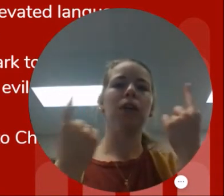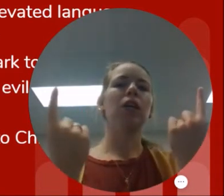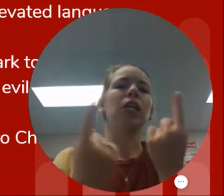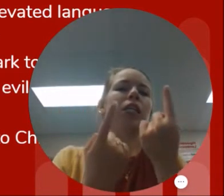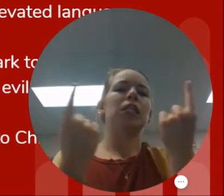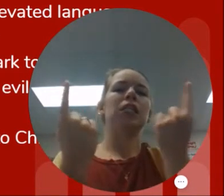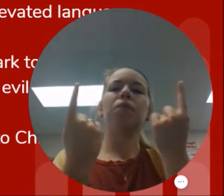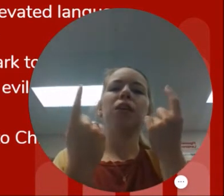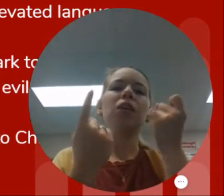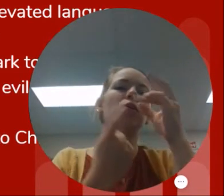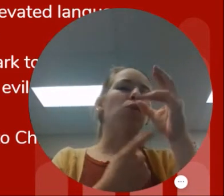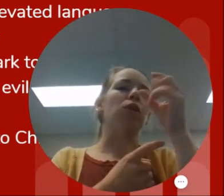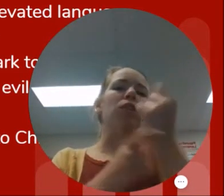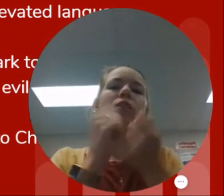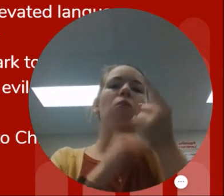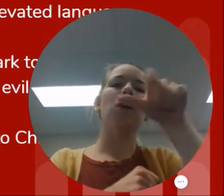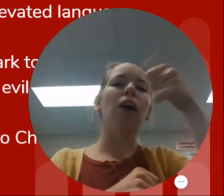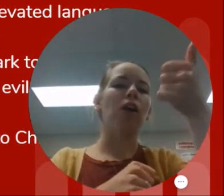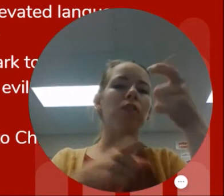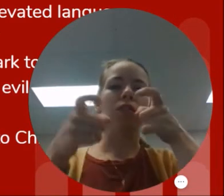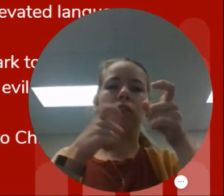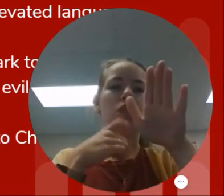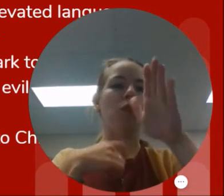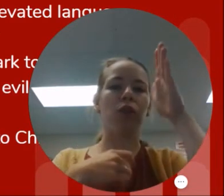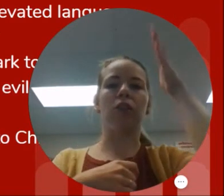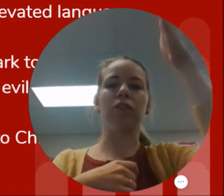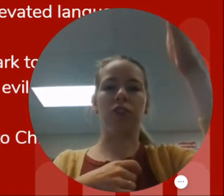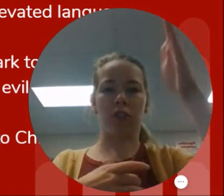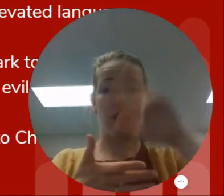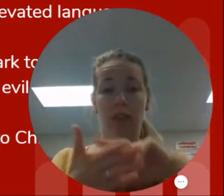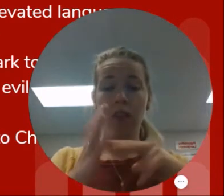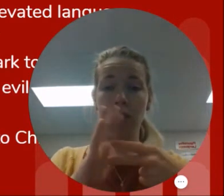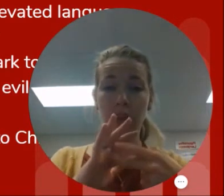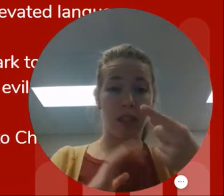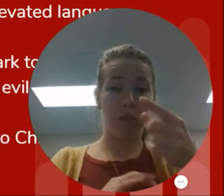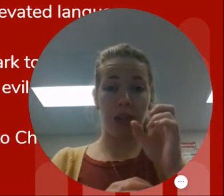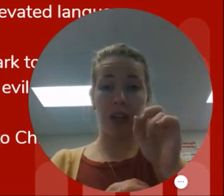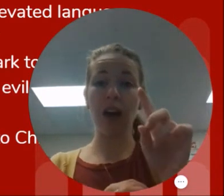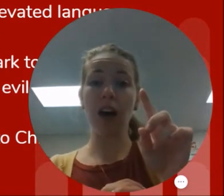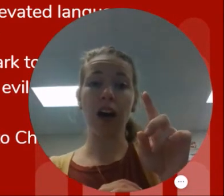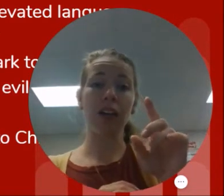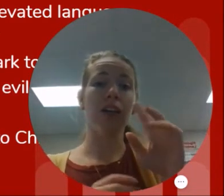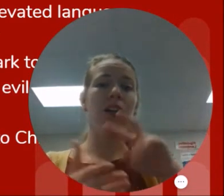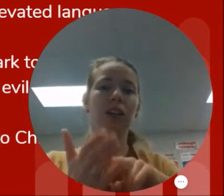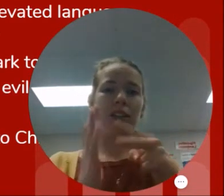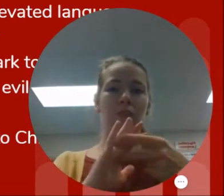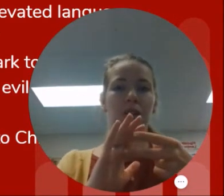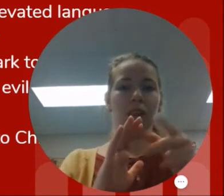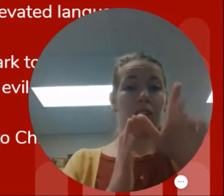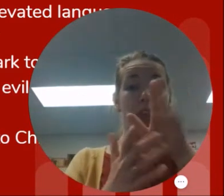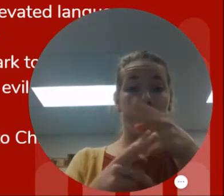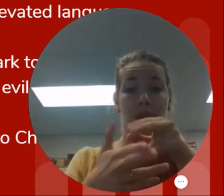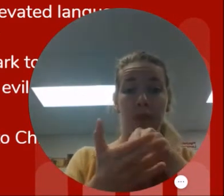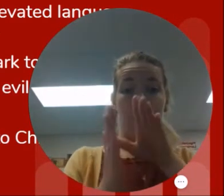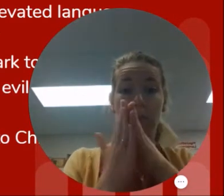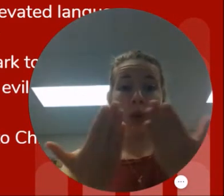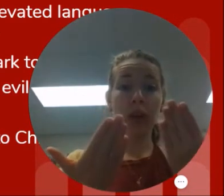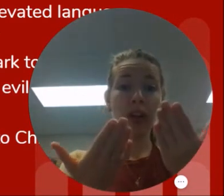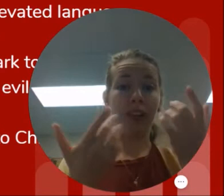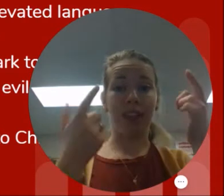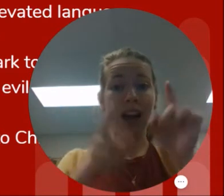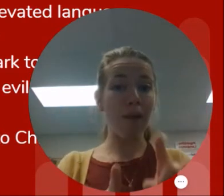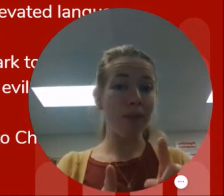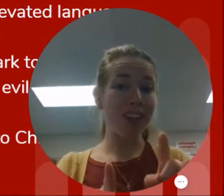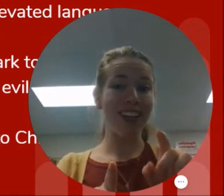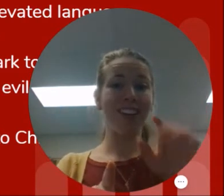control. Something or someone else is controlling your future. Does that mean God? Does that mean that your name is in a